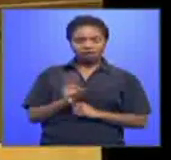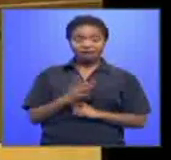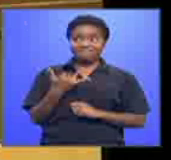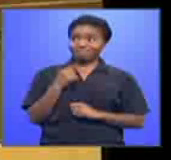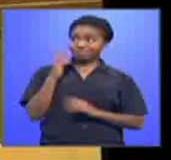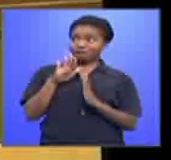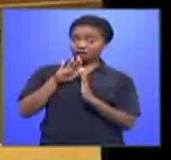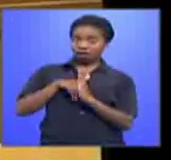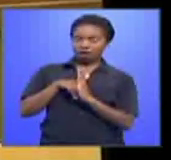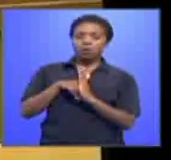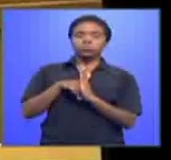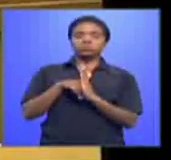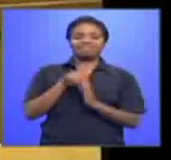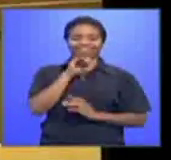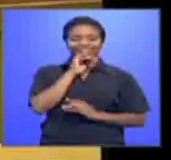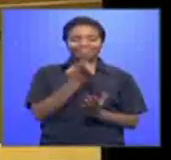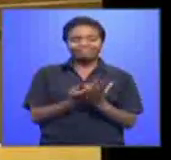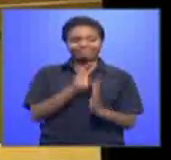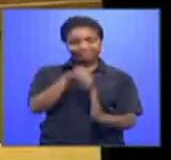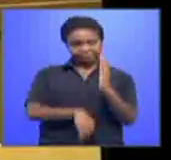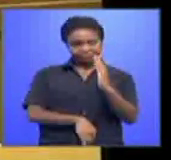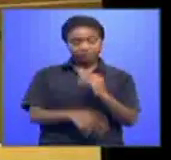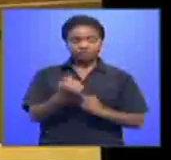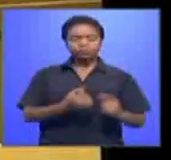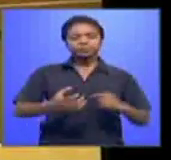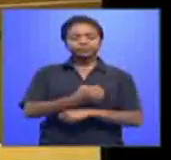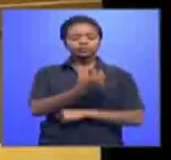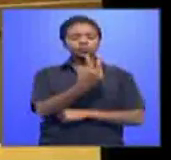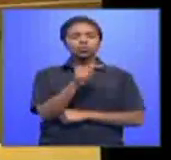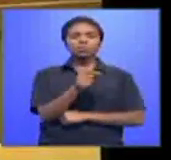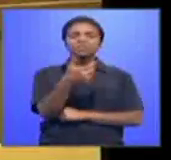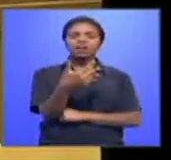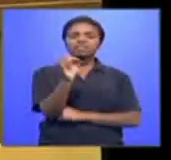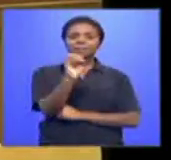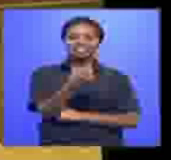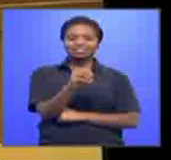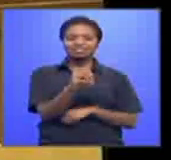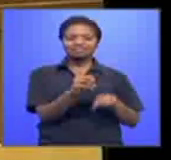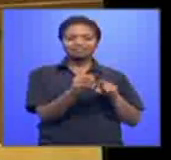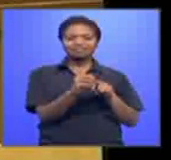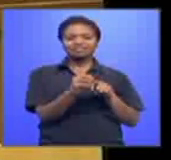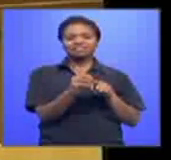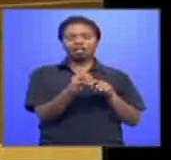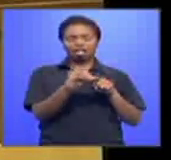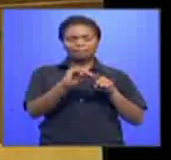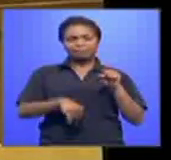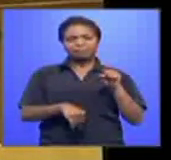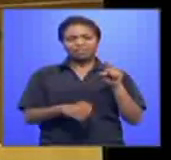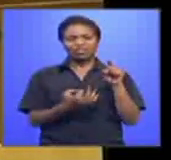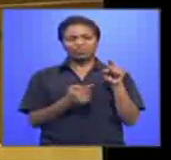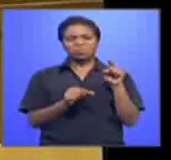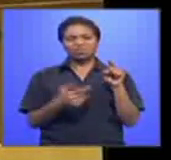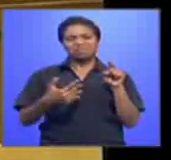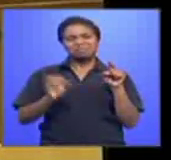to average at 2.5%, down from 3.1% in the previous